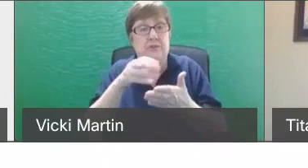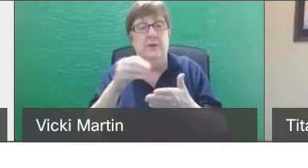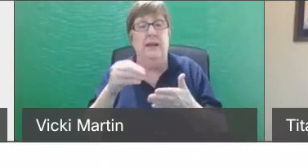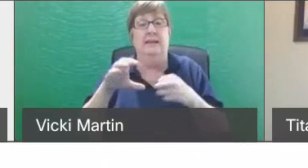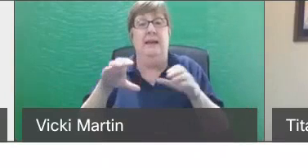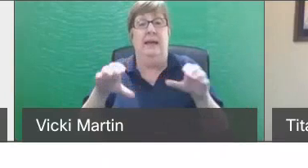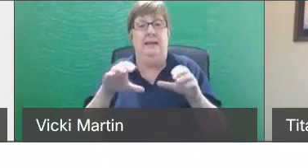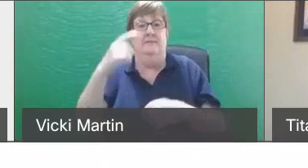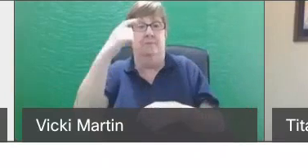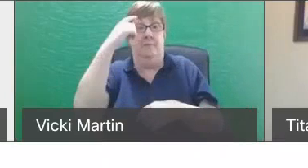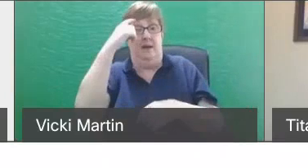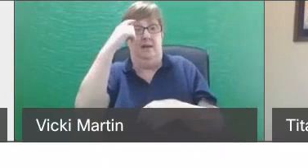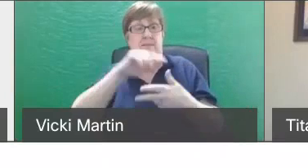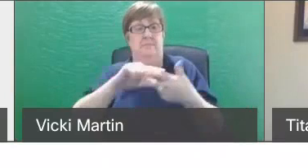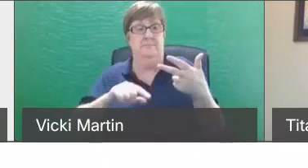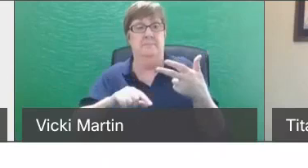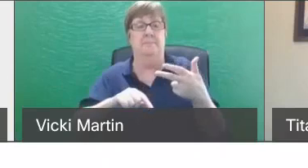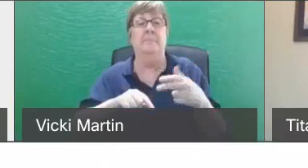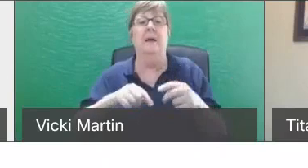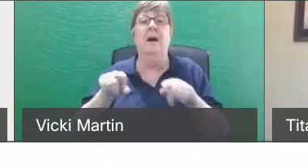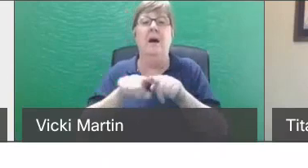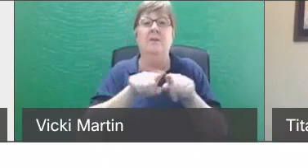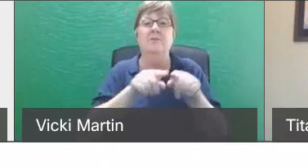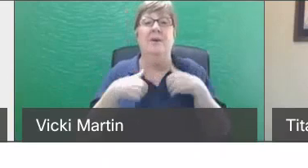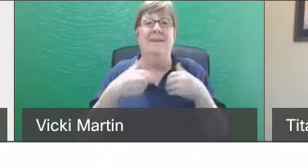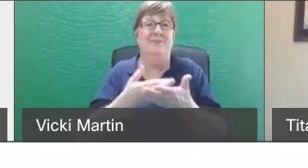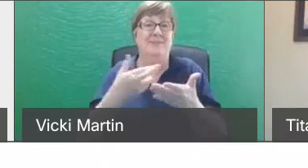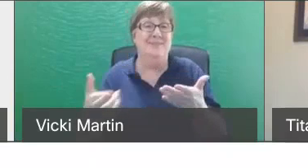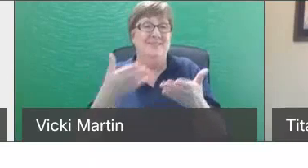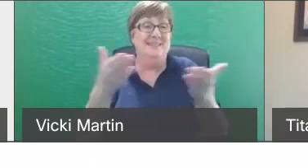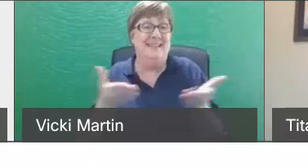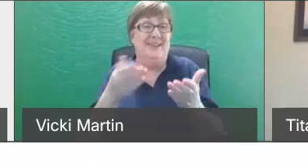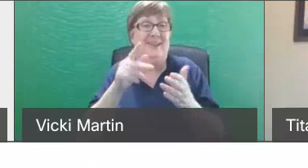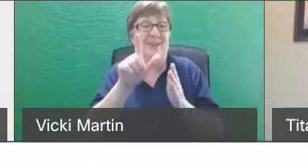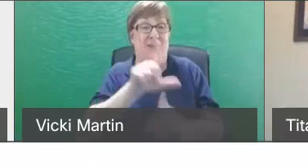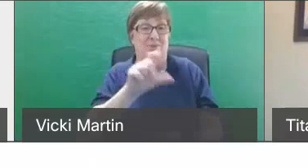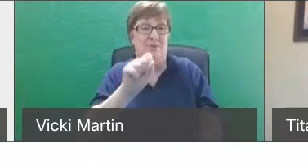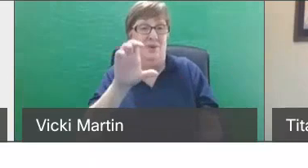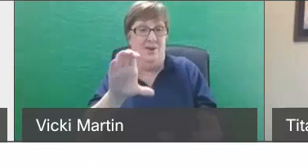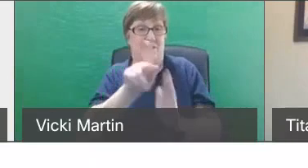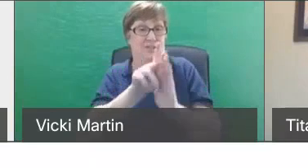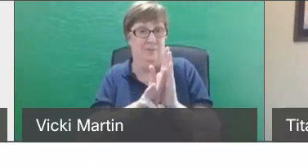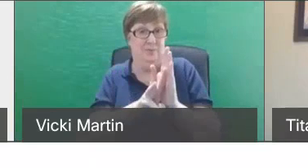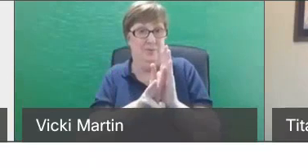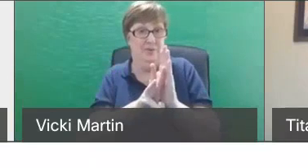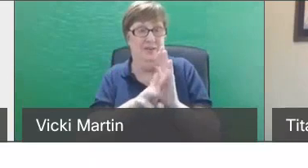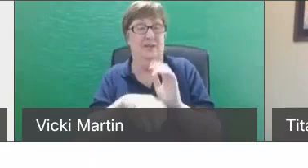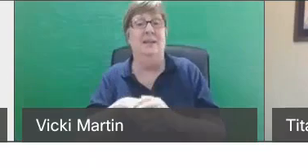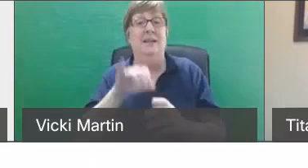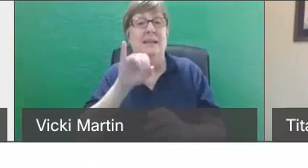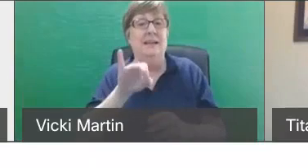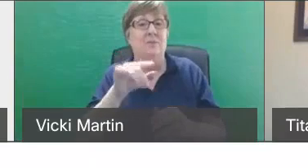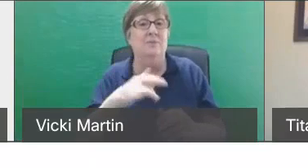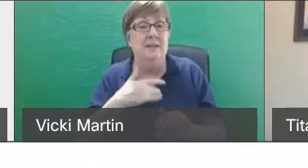Also, we also have resources right here at Lone Star College-Kingwood. So if you're feeling overwhelmed,